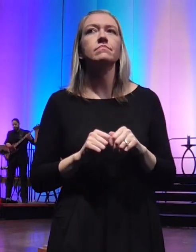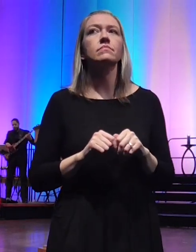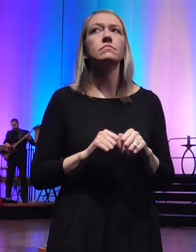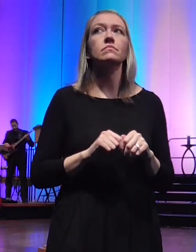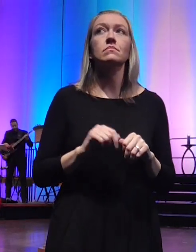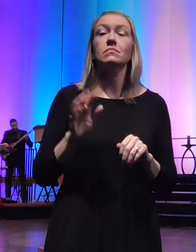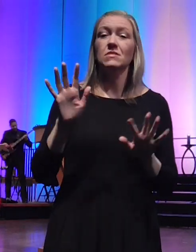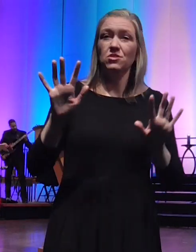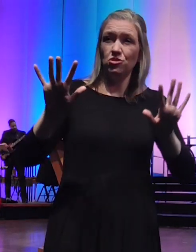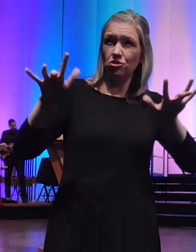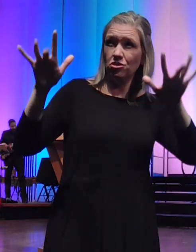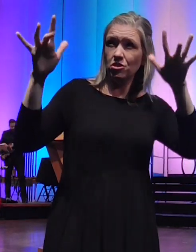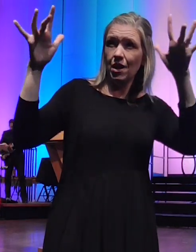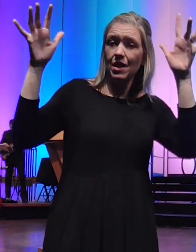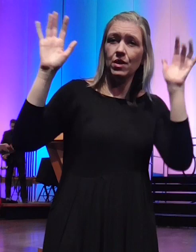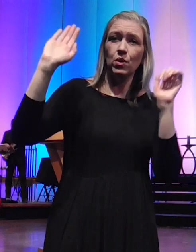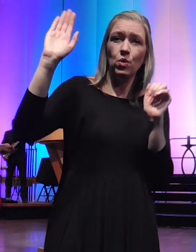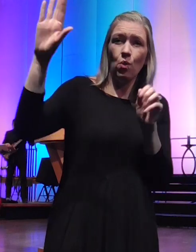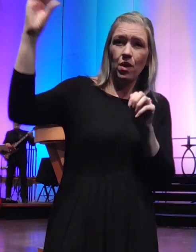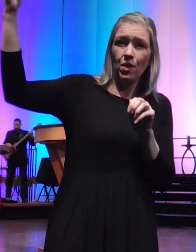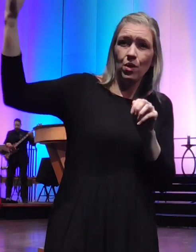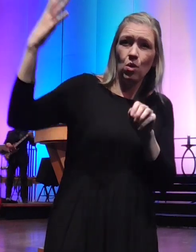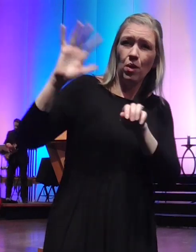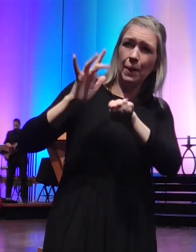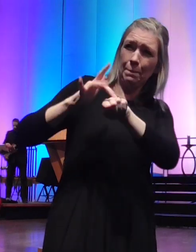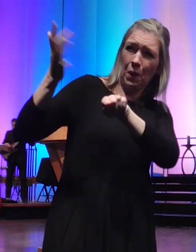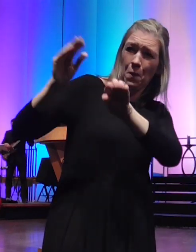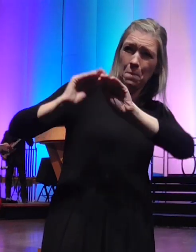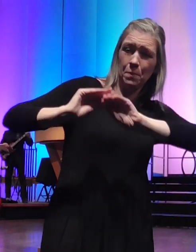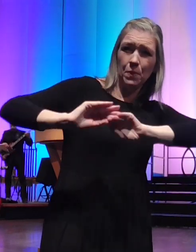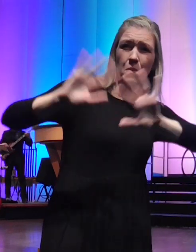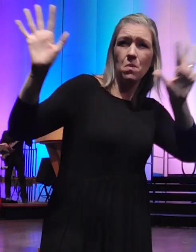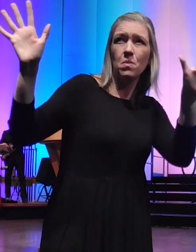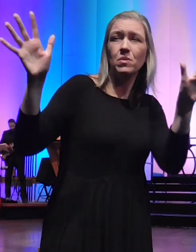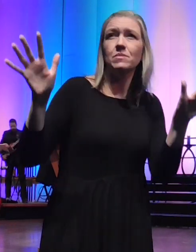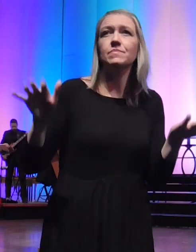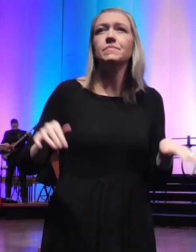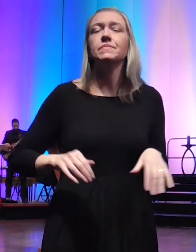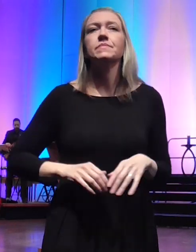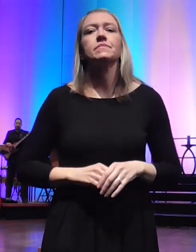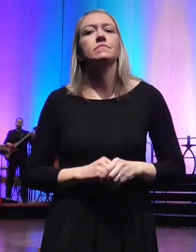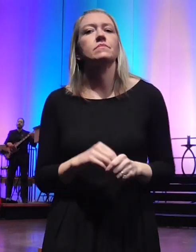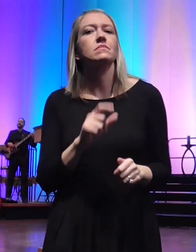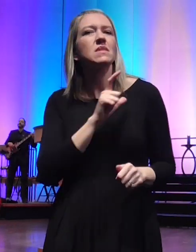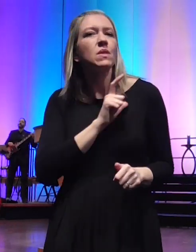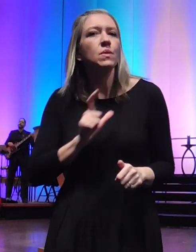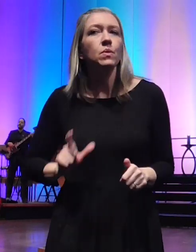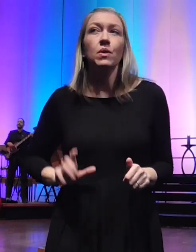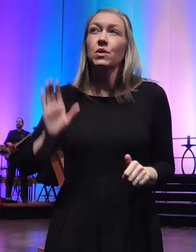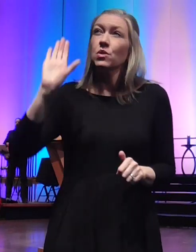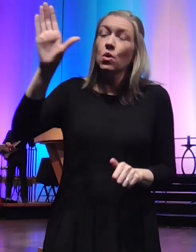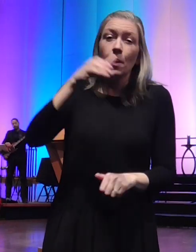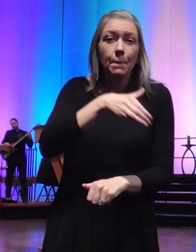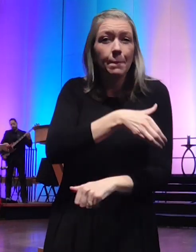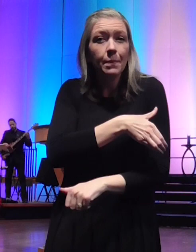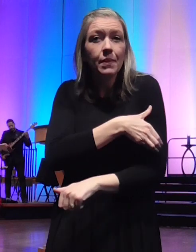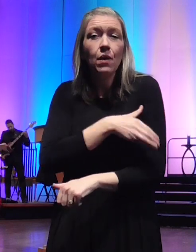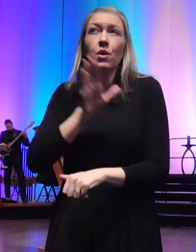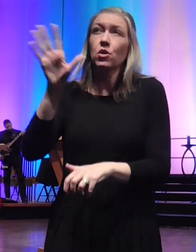shining in the light of your glory. Lord, pour out your power